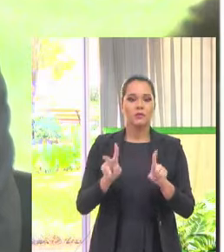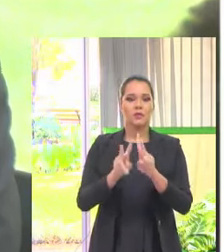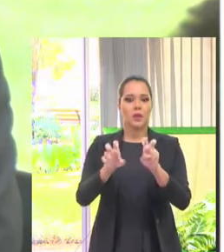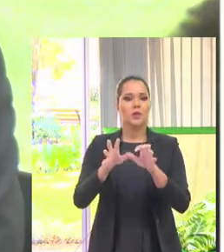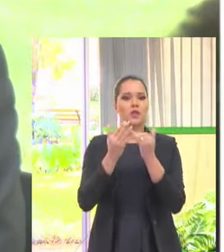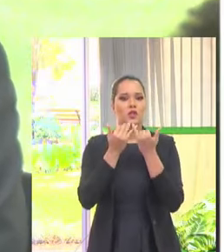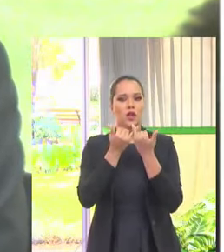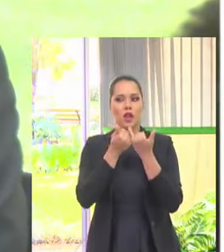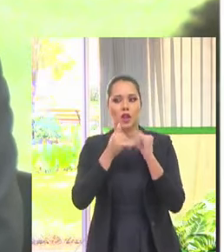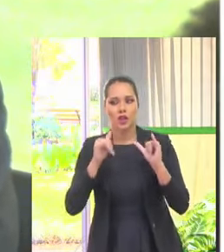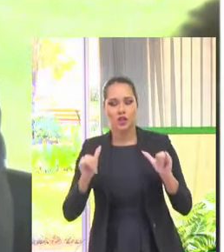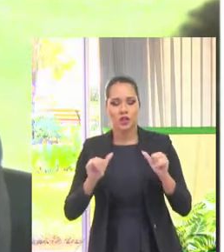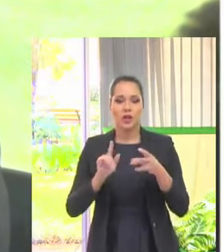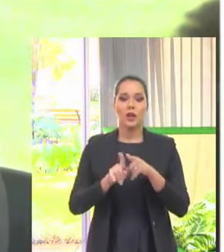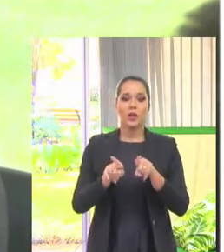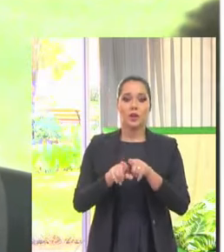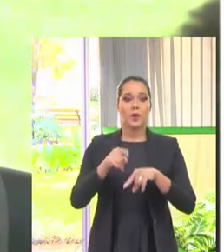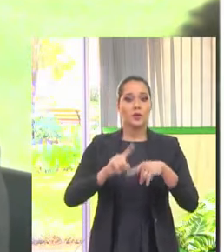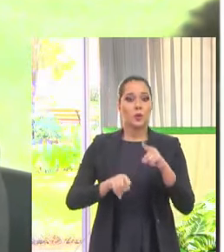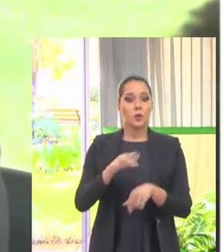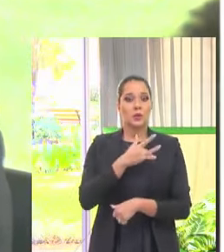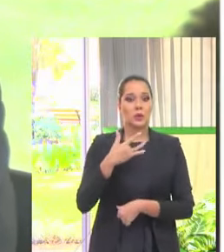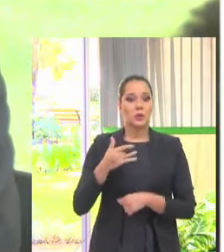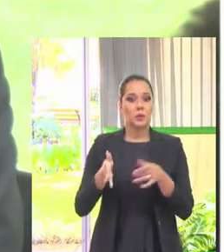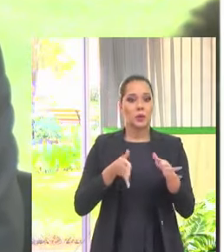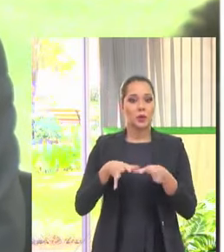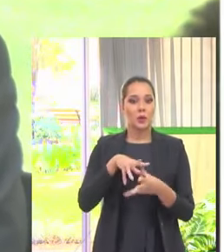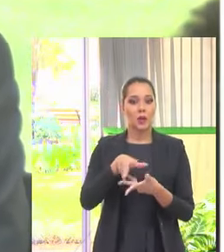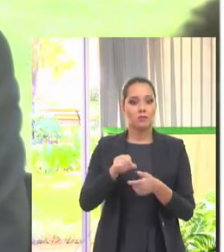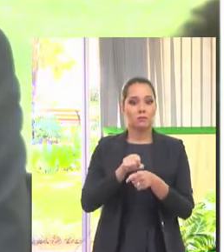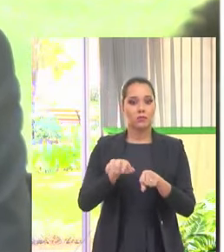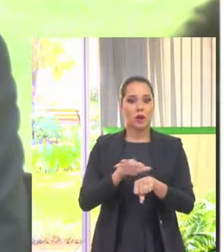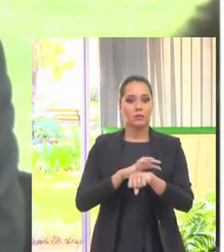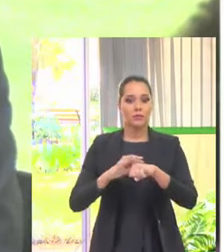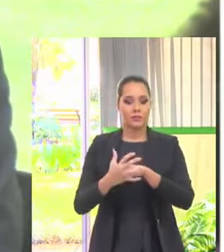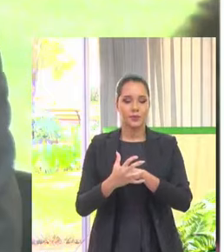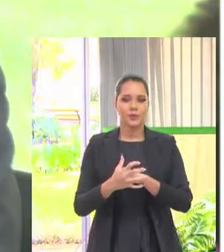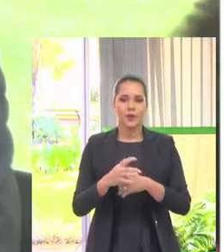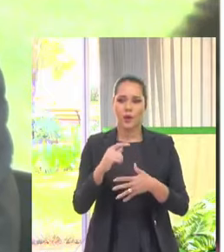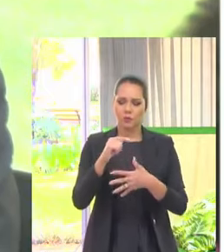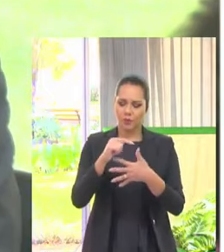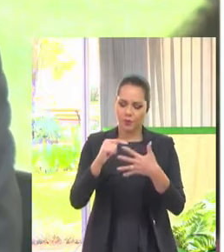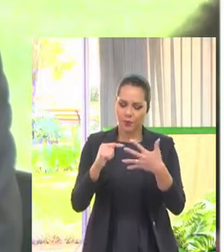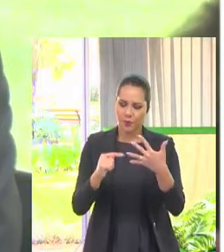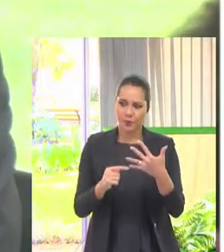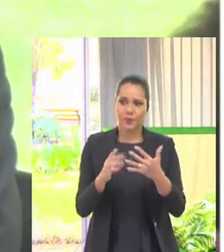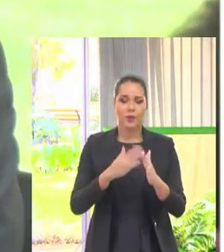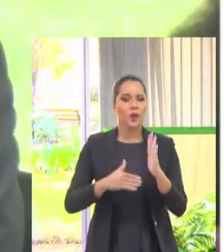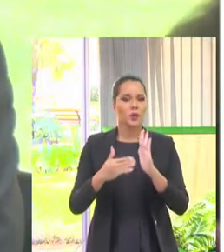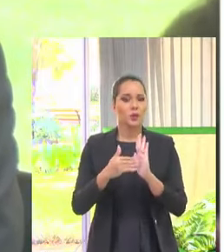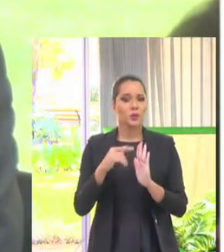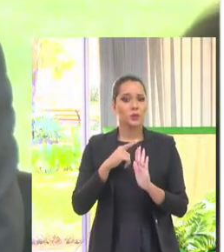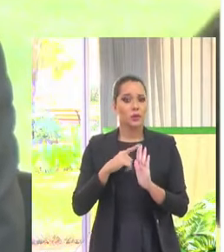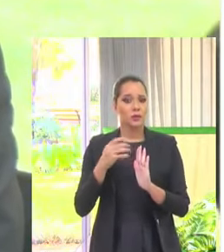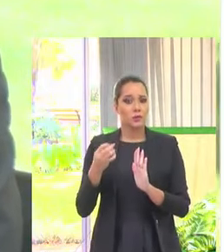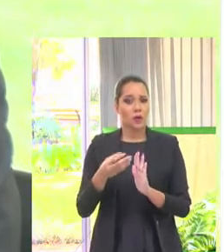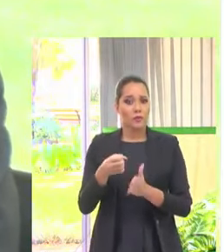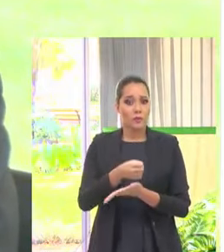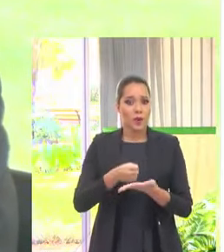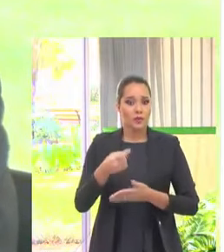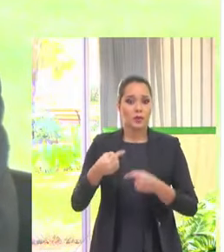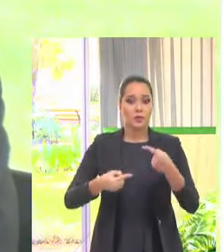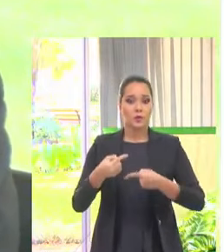health supplies during the pandemic. And so all of this is now driving a new approach in some ways to technology policy.